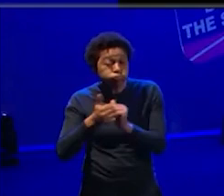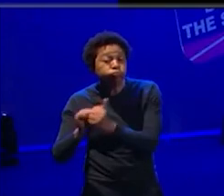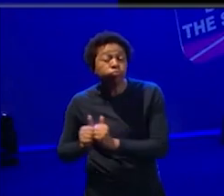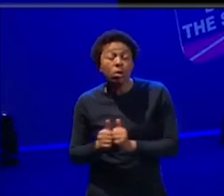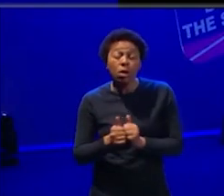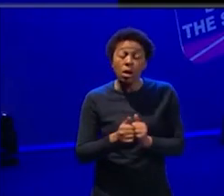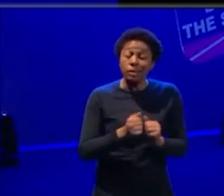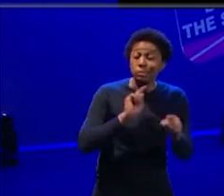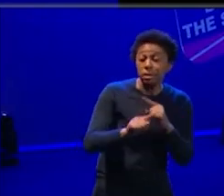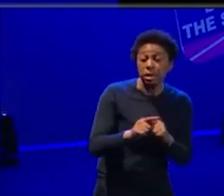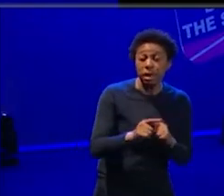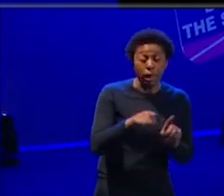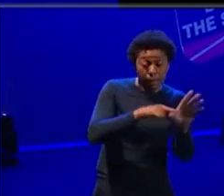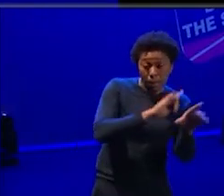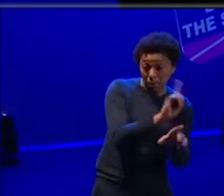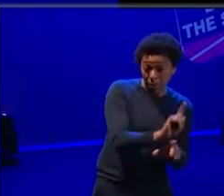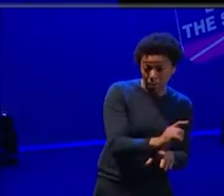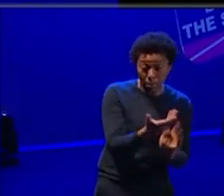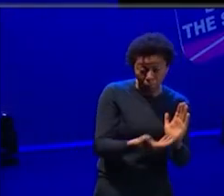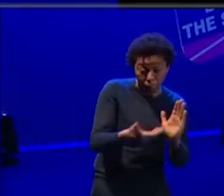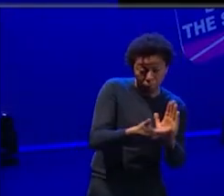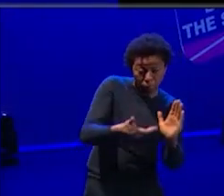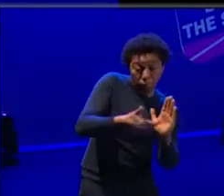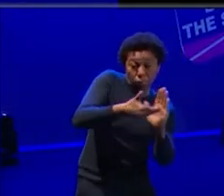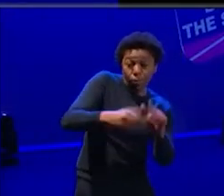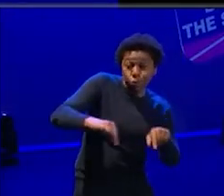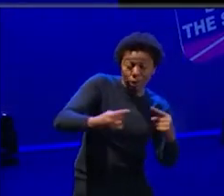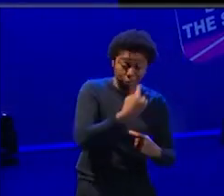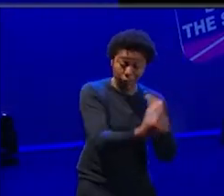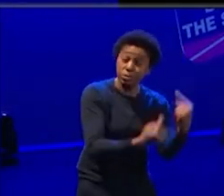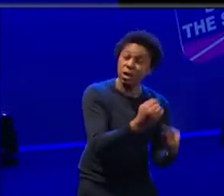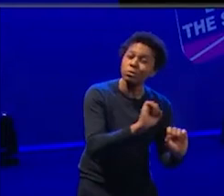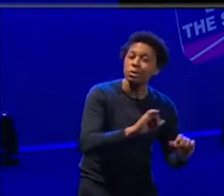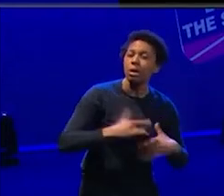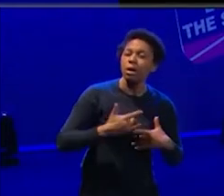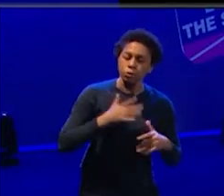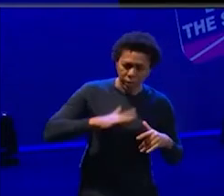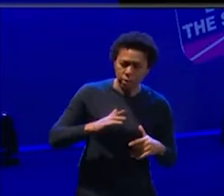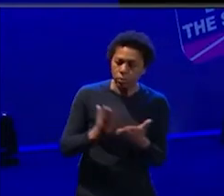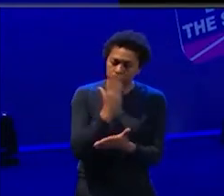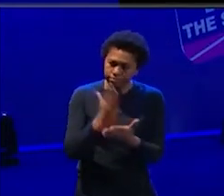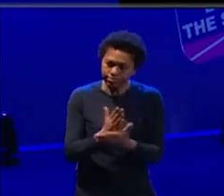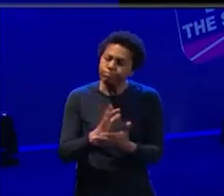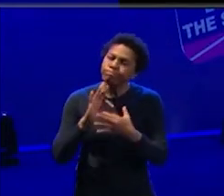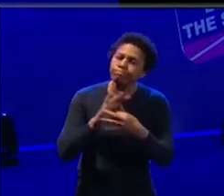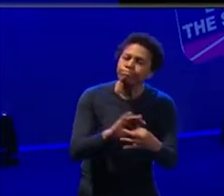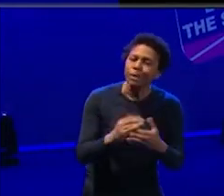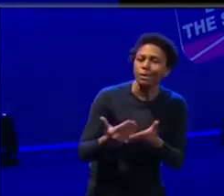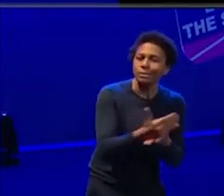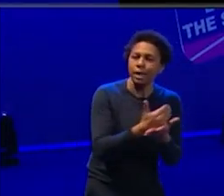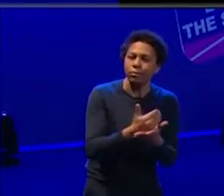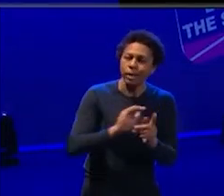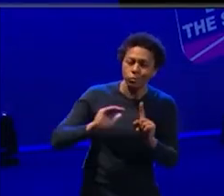have young people who have additional challenges that we think about that and about, yeah, working with others to help protect